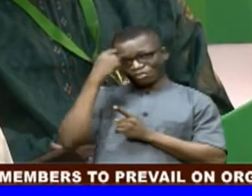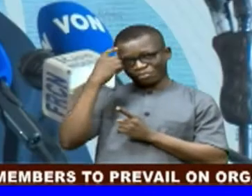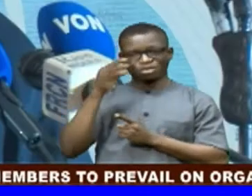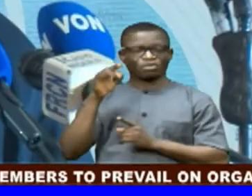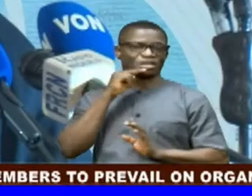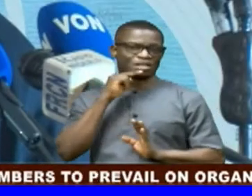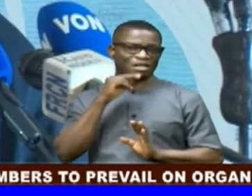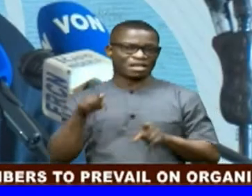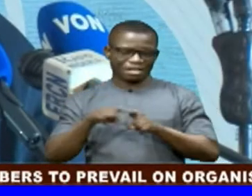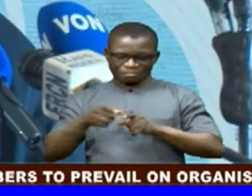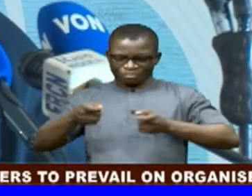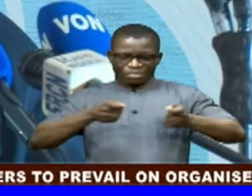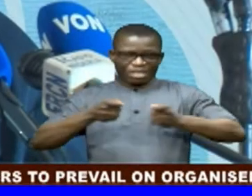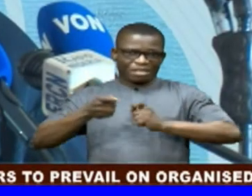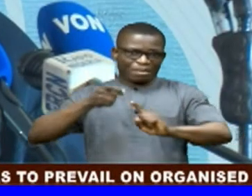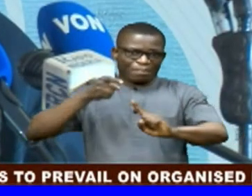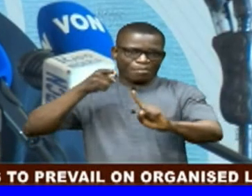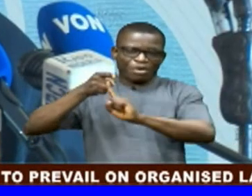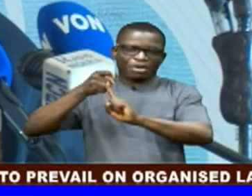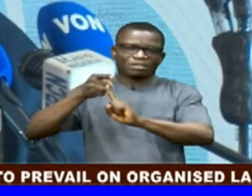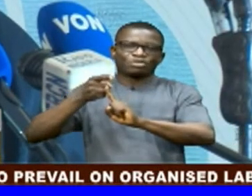a coordinating point